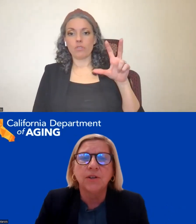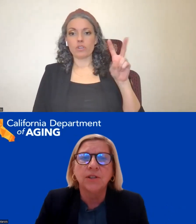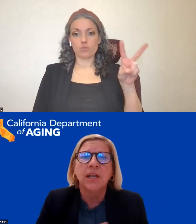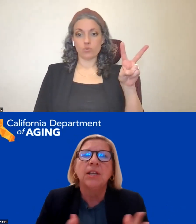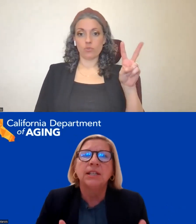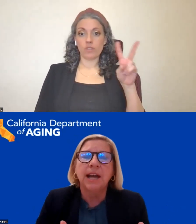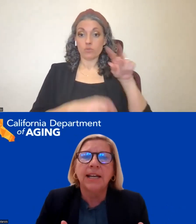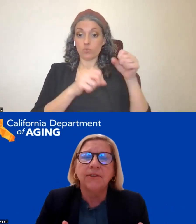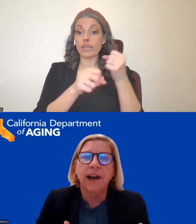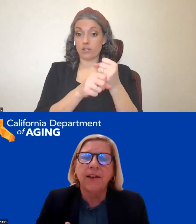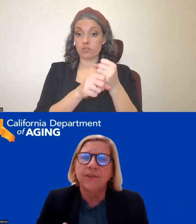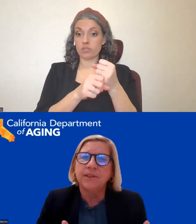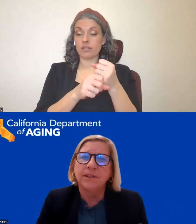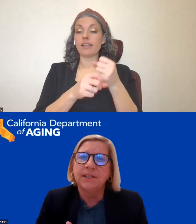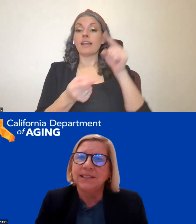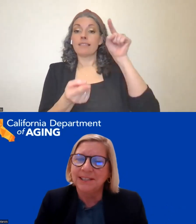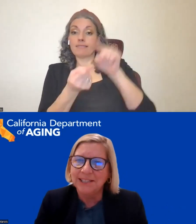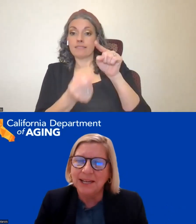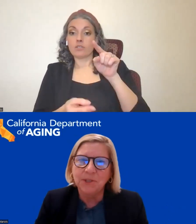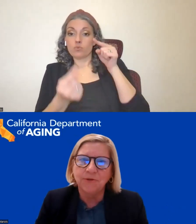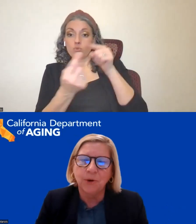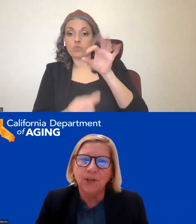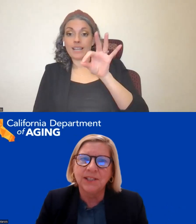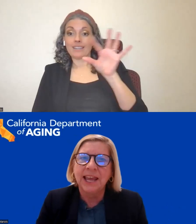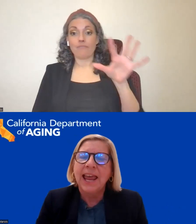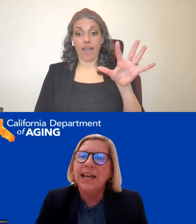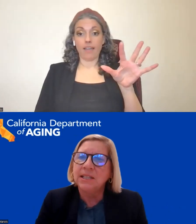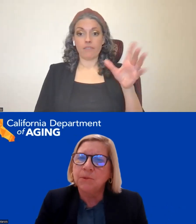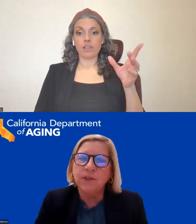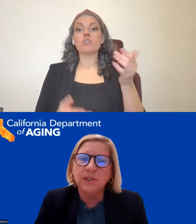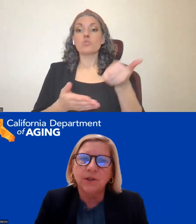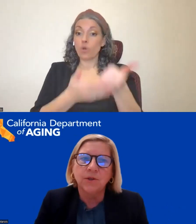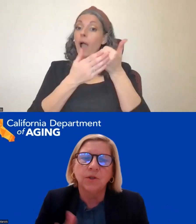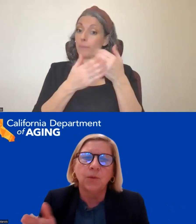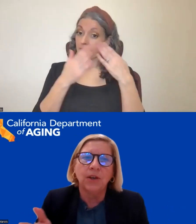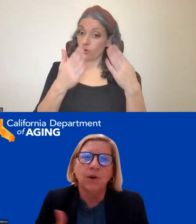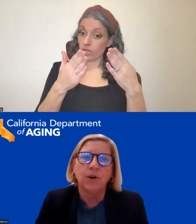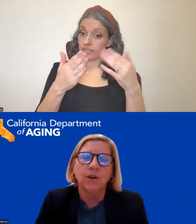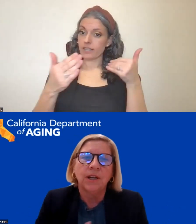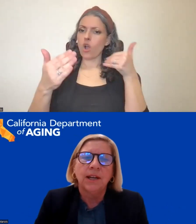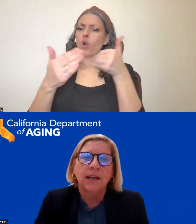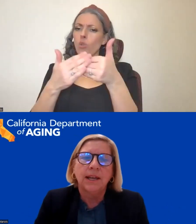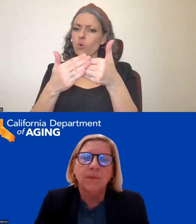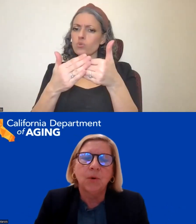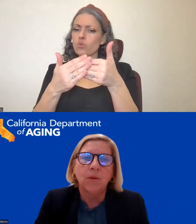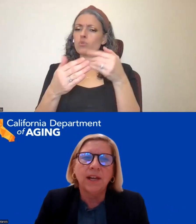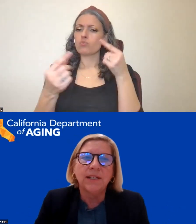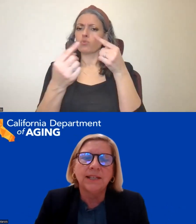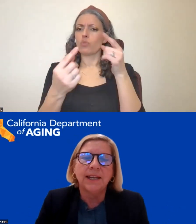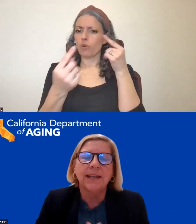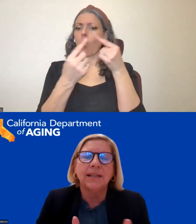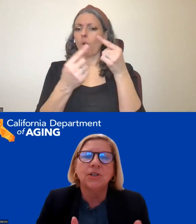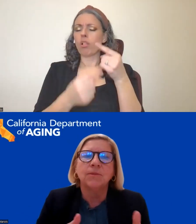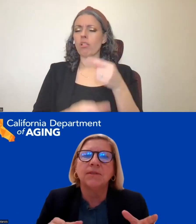2 years to 95. This is an attempt to focus and to move us closer to what you heard Kim